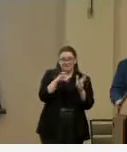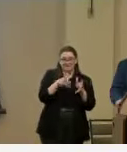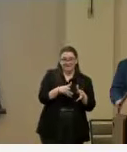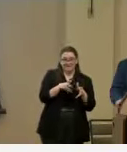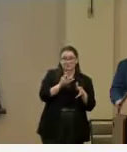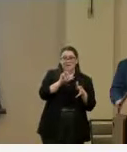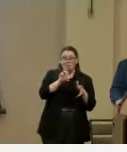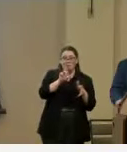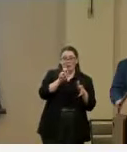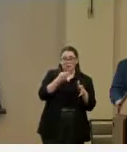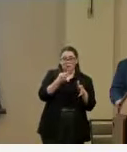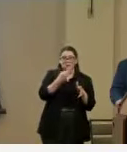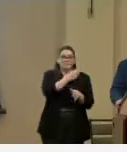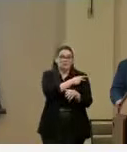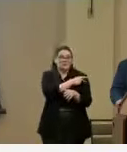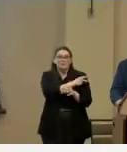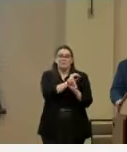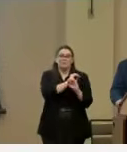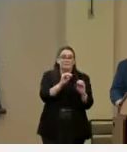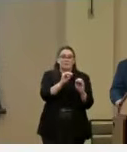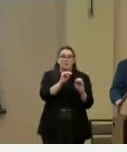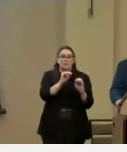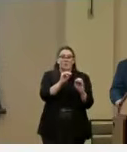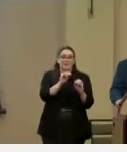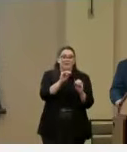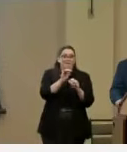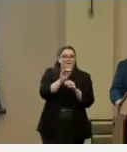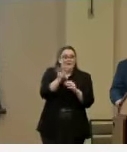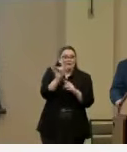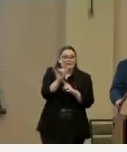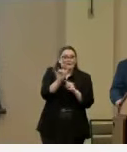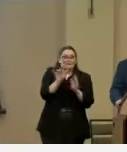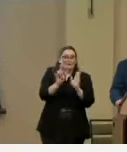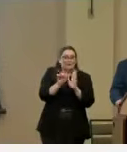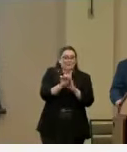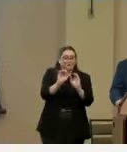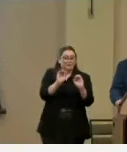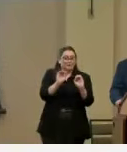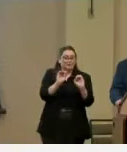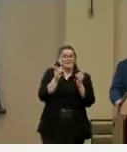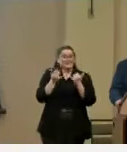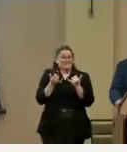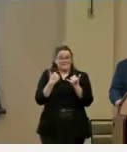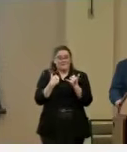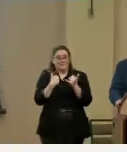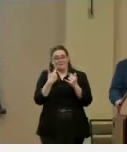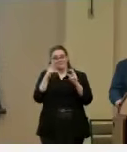of rheumatoid patients don't have any antibody markers until now. Now we have something